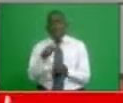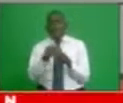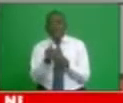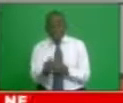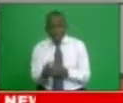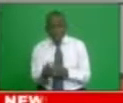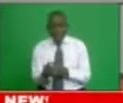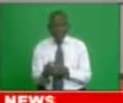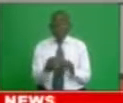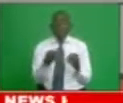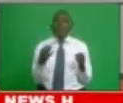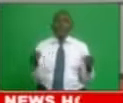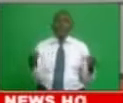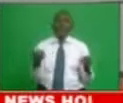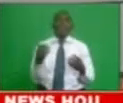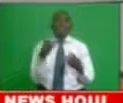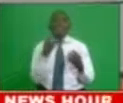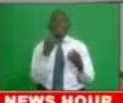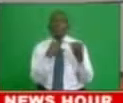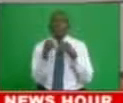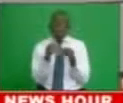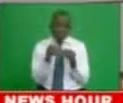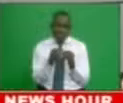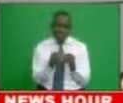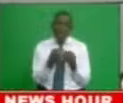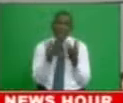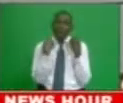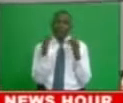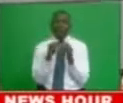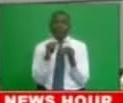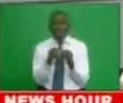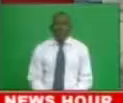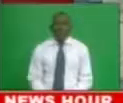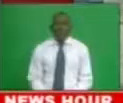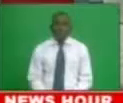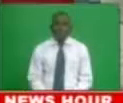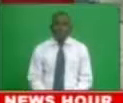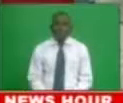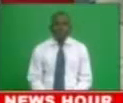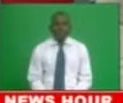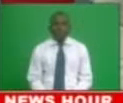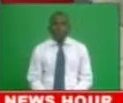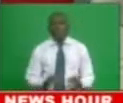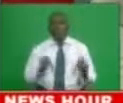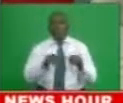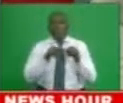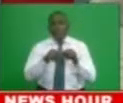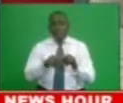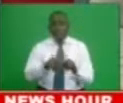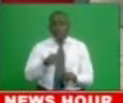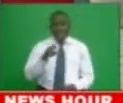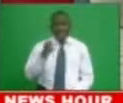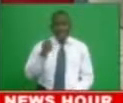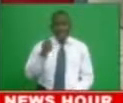are greediness, plenty, plenty. Make the whole thing, they look like horror movie. Moving on, the Ebenezer